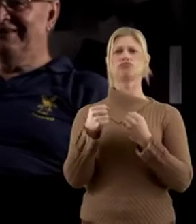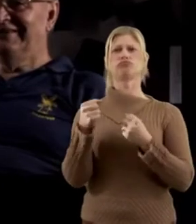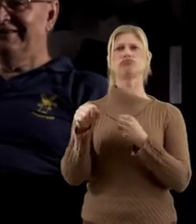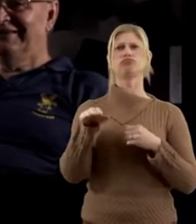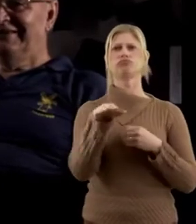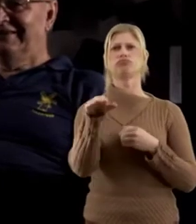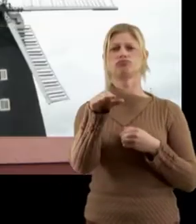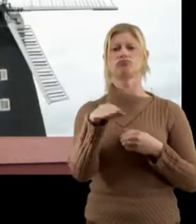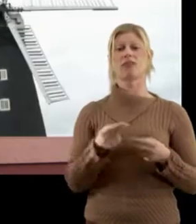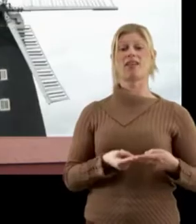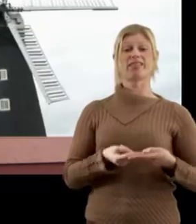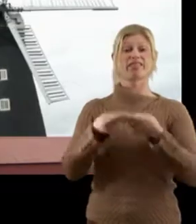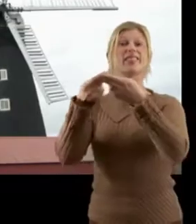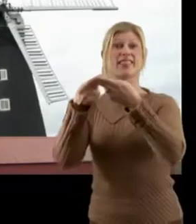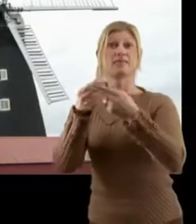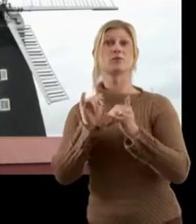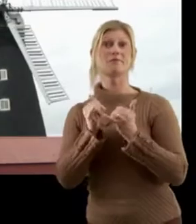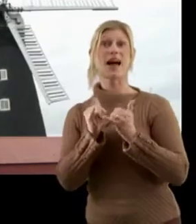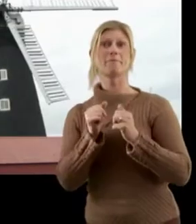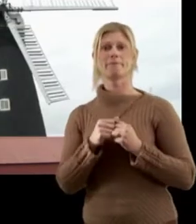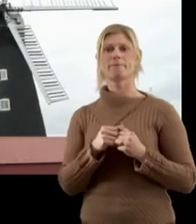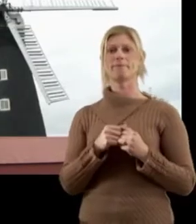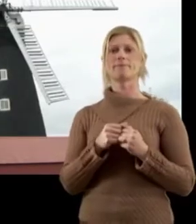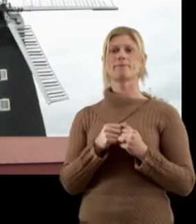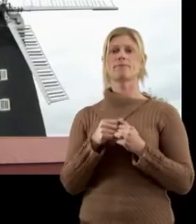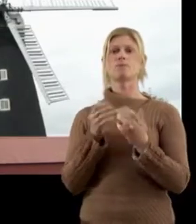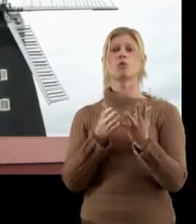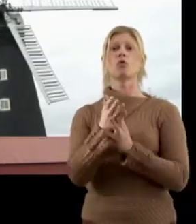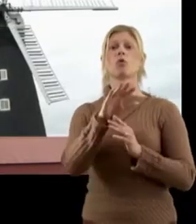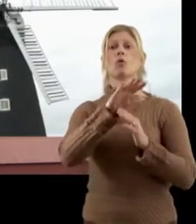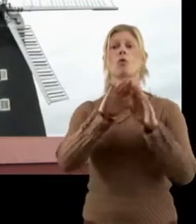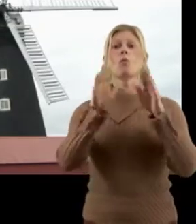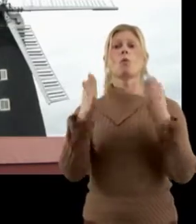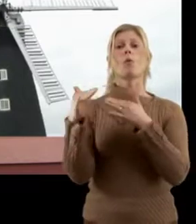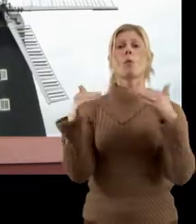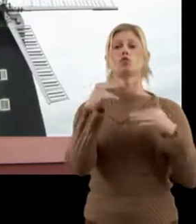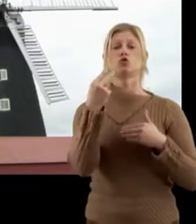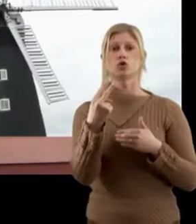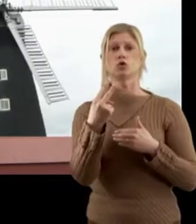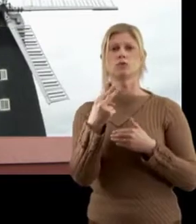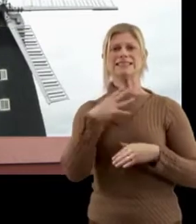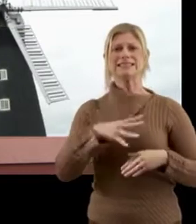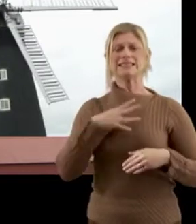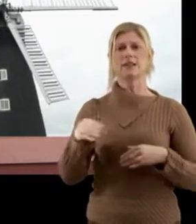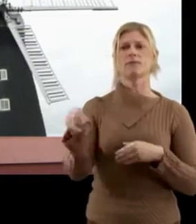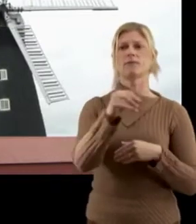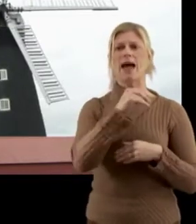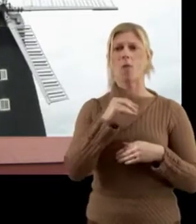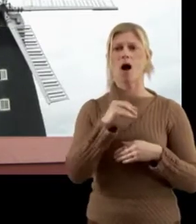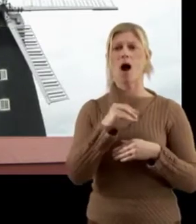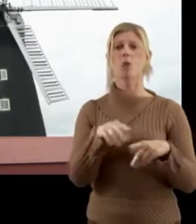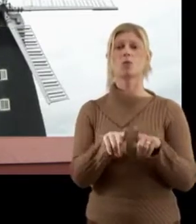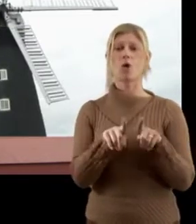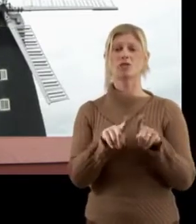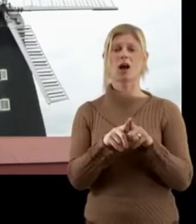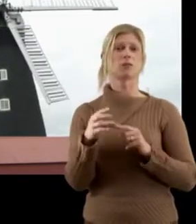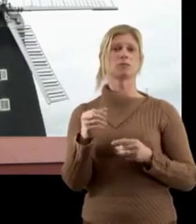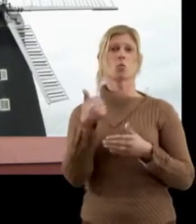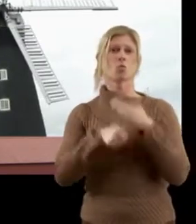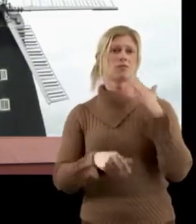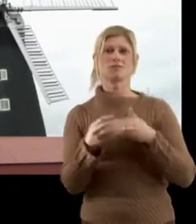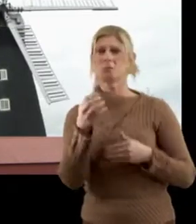ride. During World War II, a demand for flour combined with the scarcity of timber meant